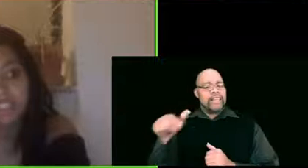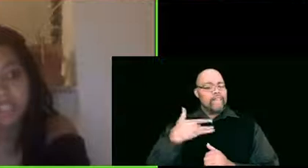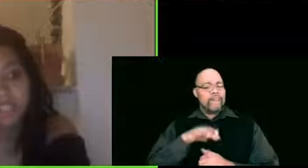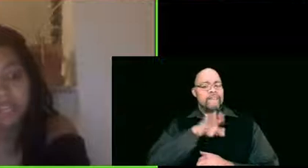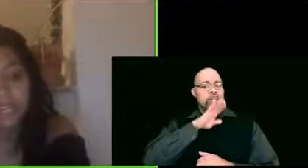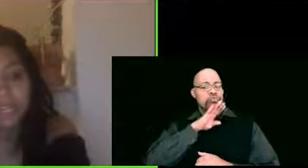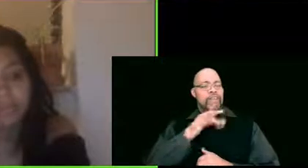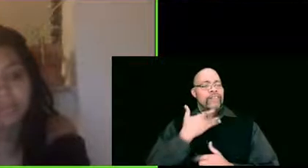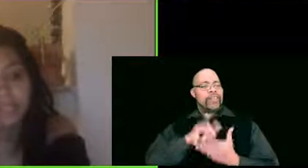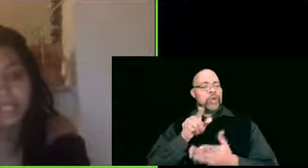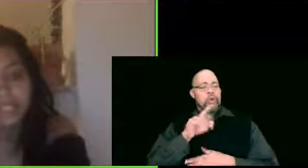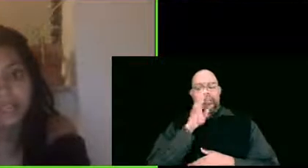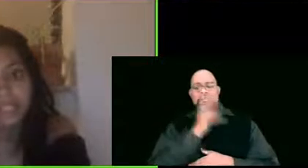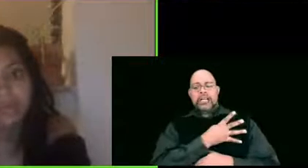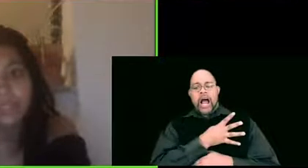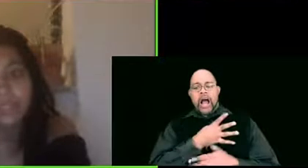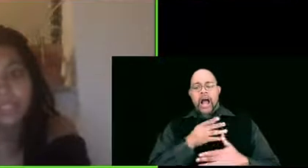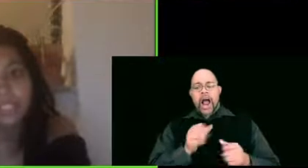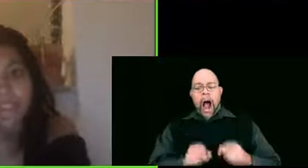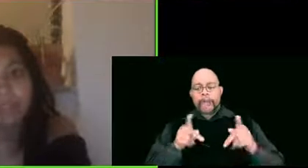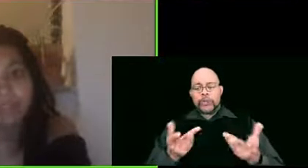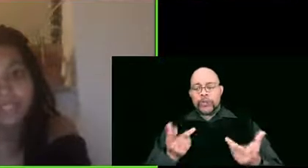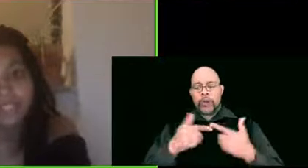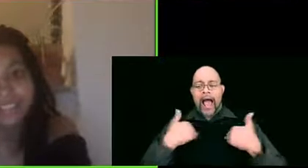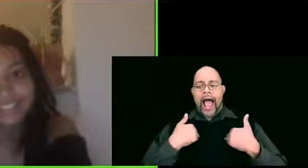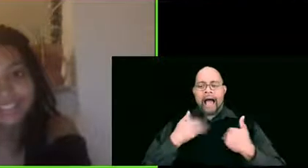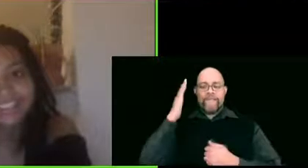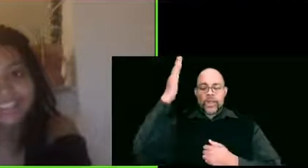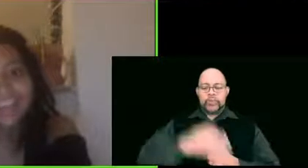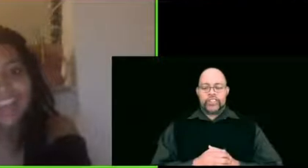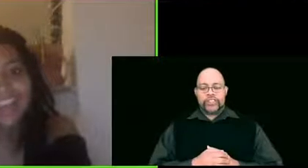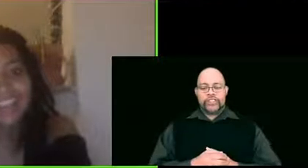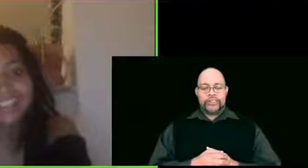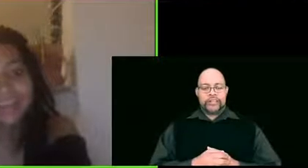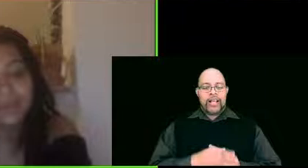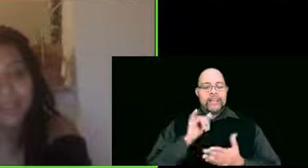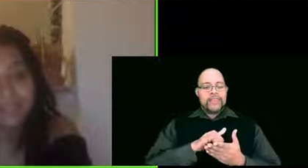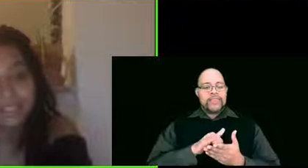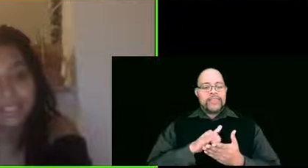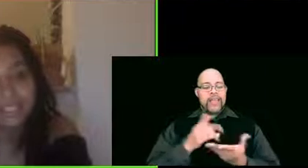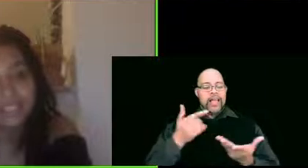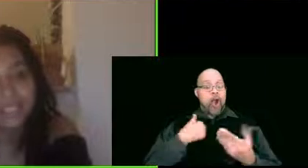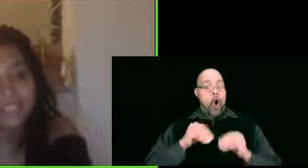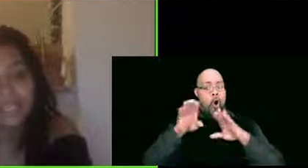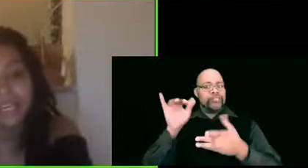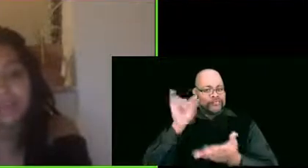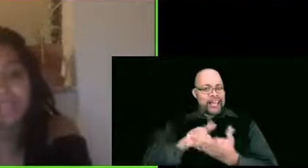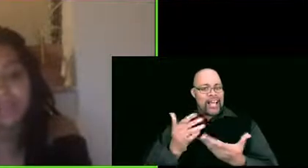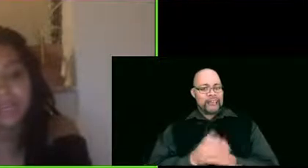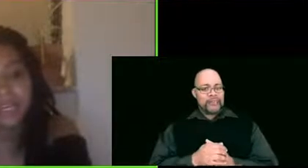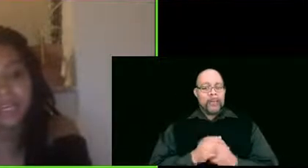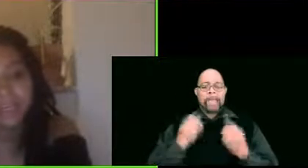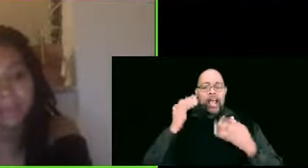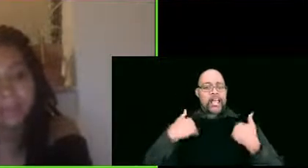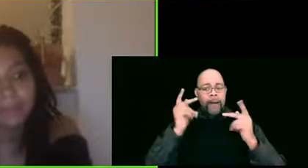such a frustration of feeling like you're being denied the opportunity to have a future. And with our oceans, that is the case for